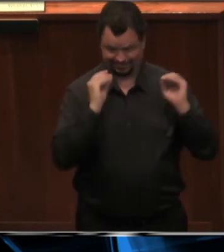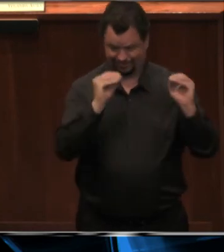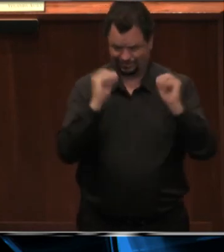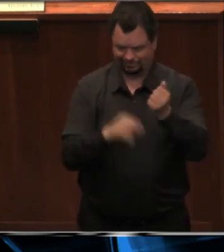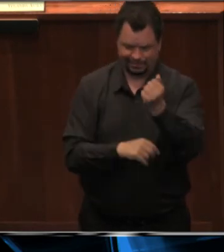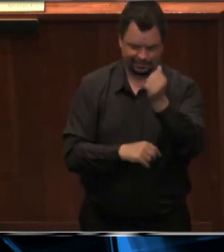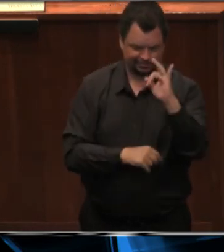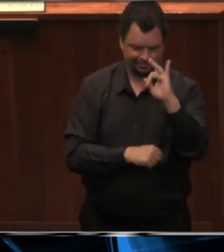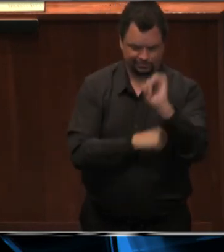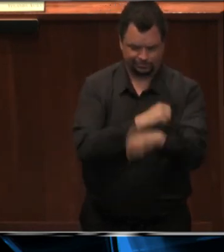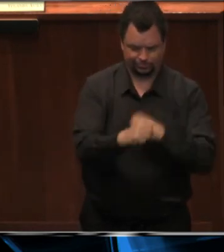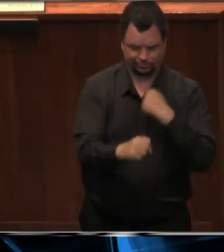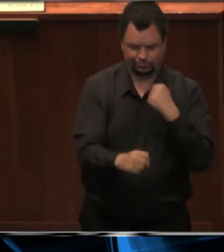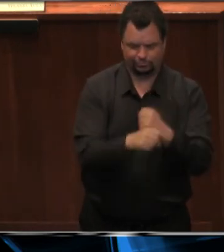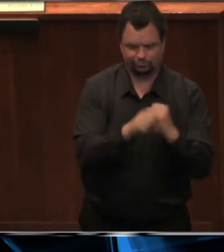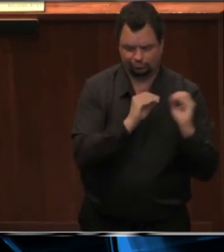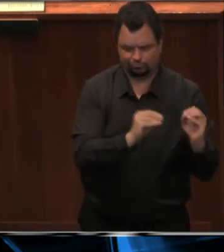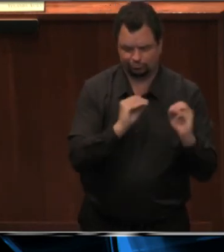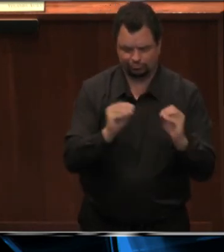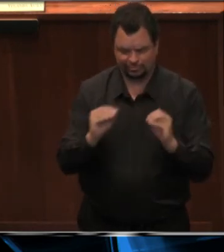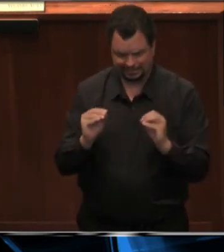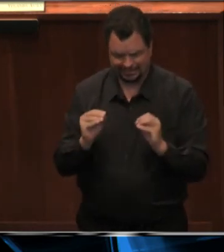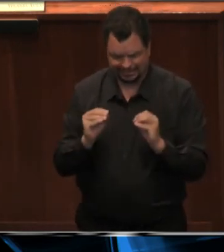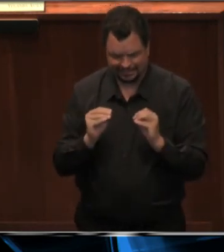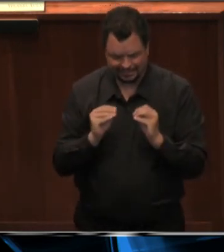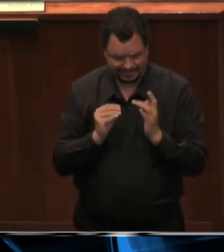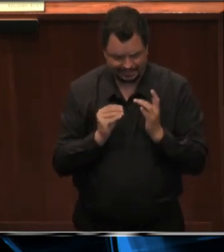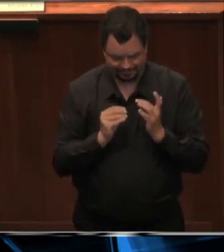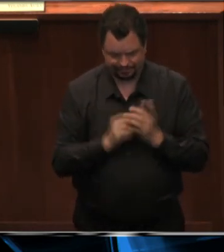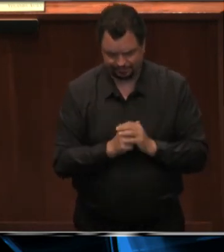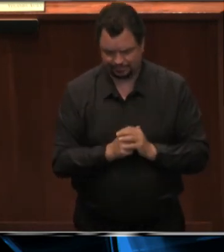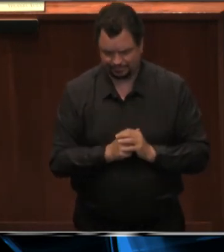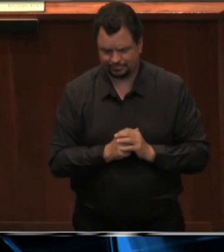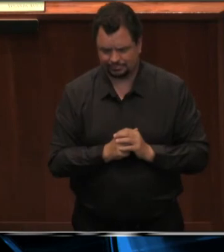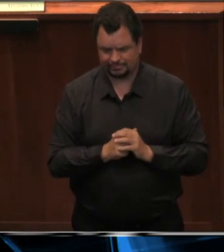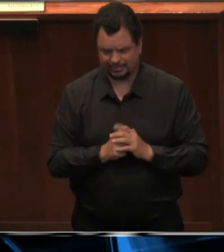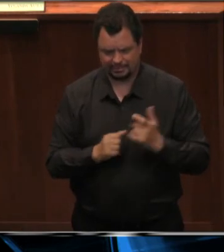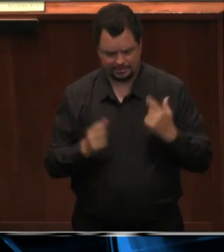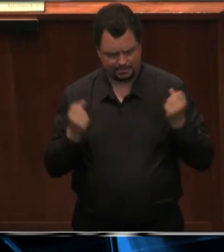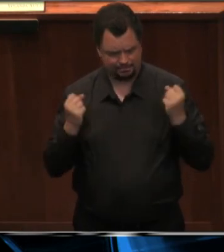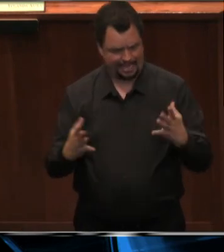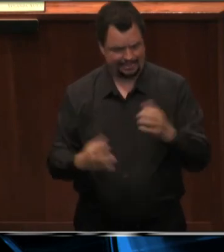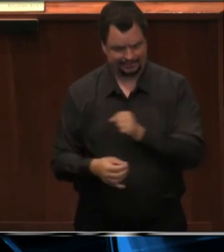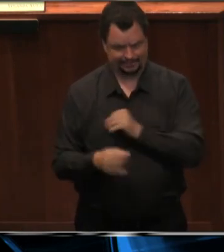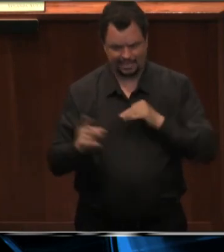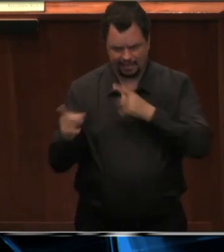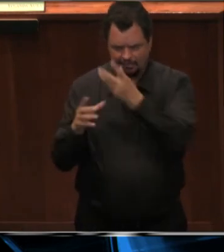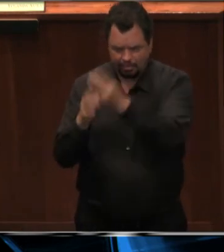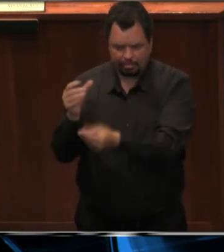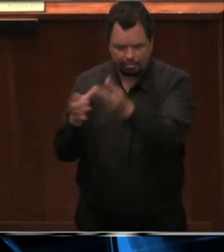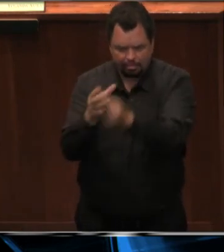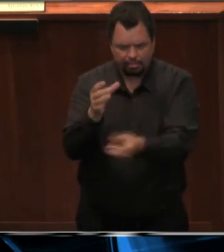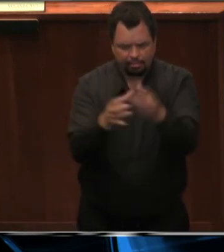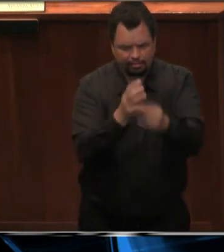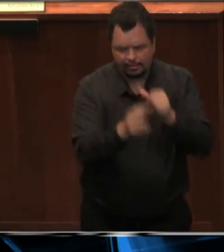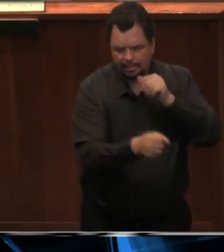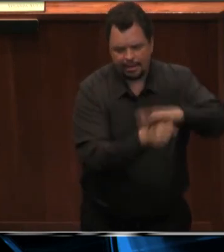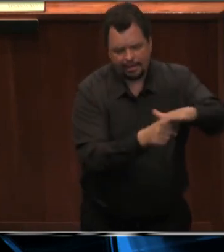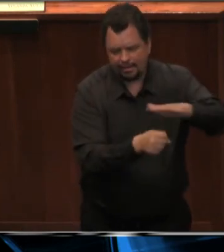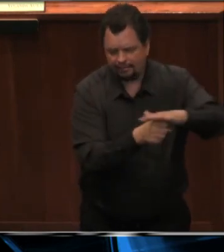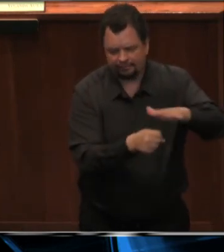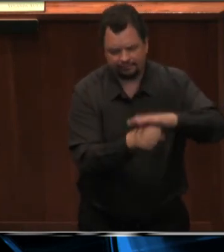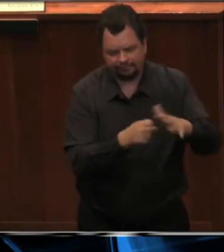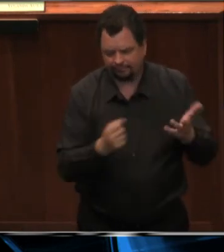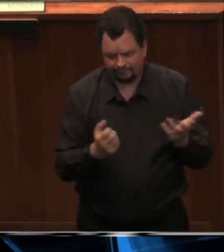address the lack of staff voice in some of the decisions. The last viable concern I'd like to address in this letter is regarding the staff